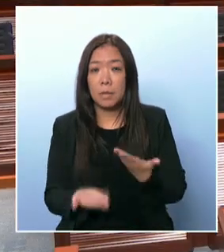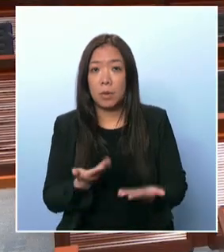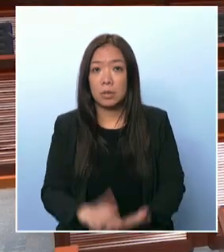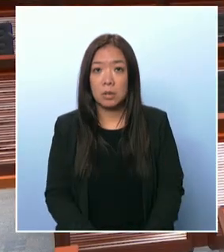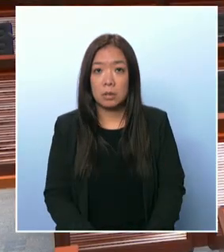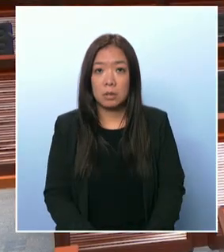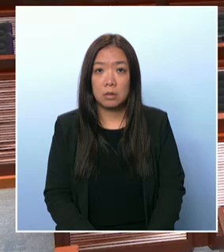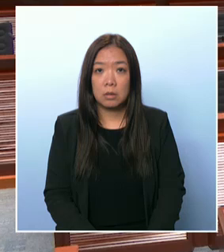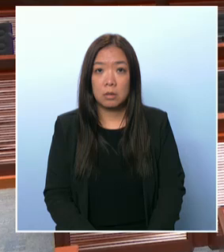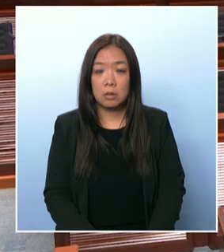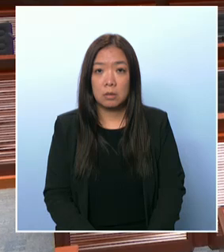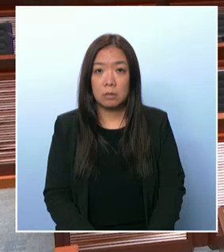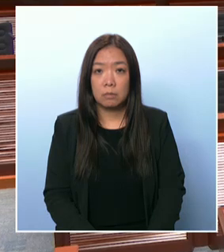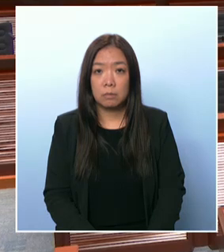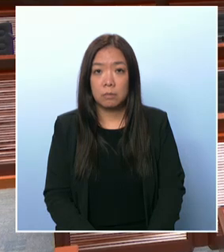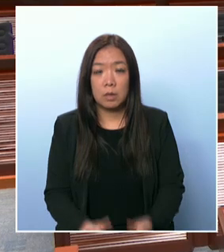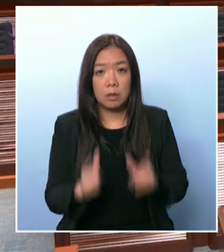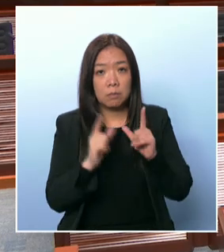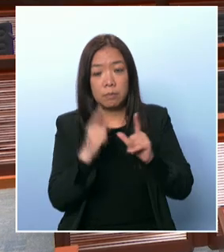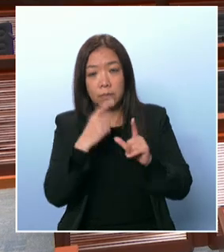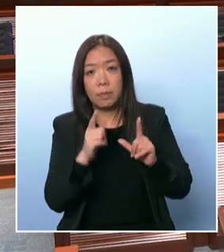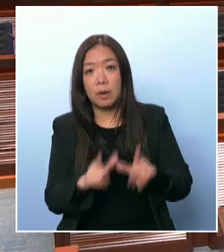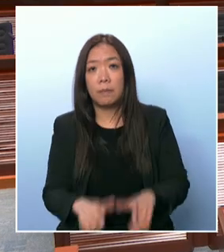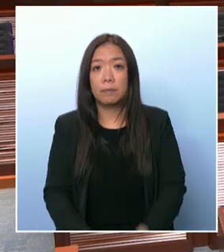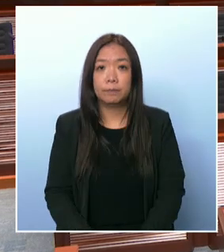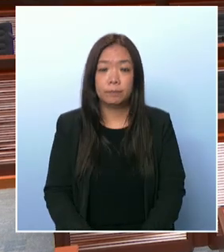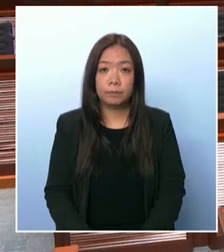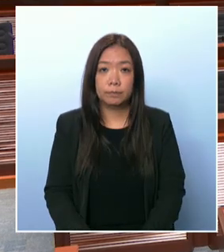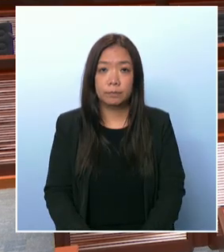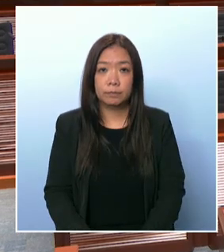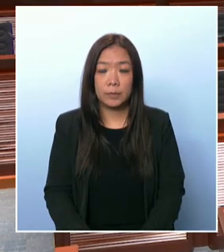the construction site. Have you consulted these residents?